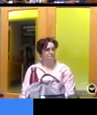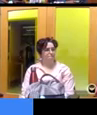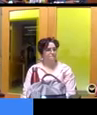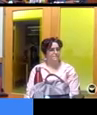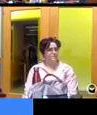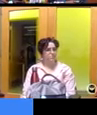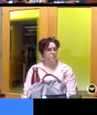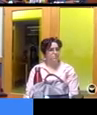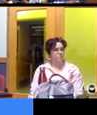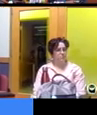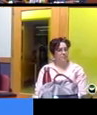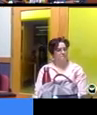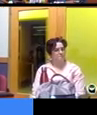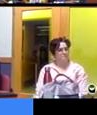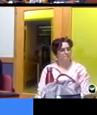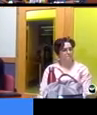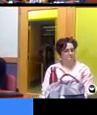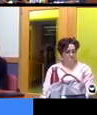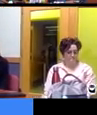and just like not good feelings.